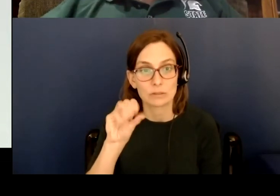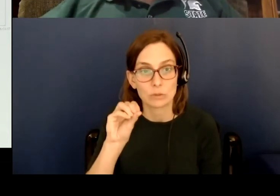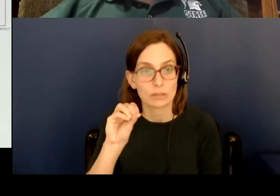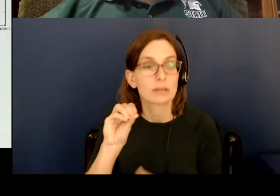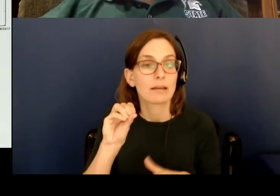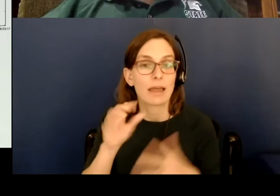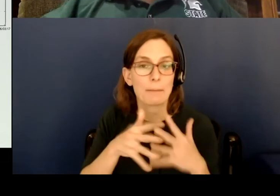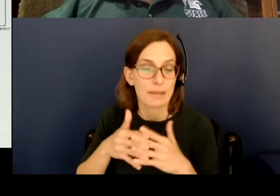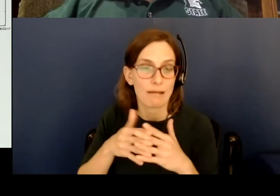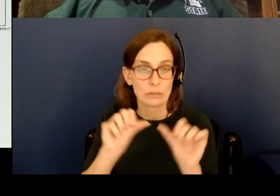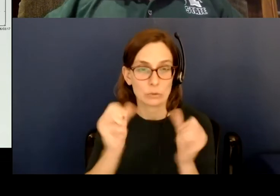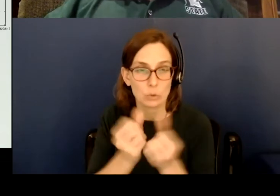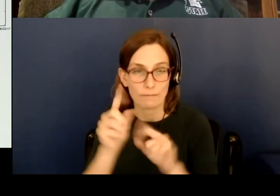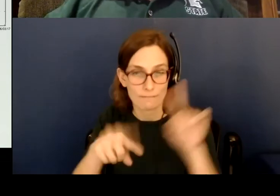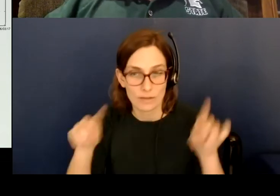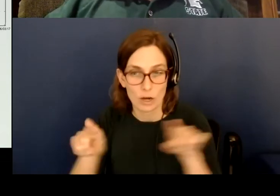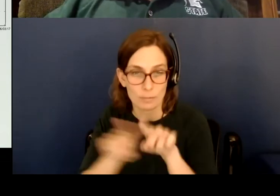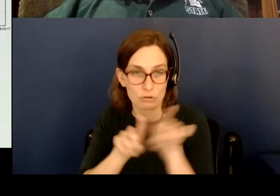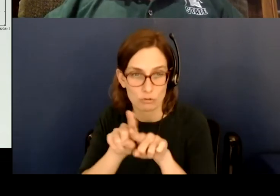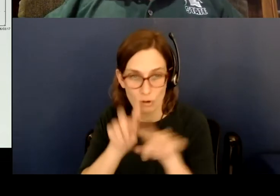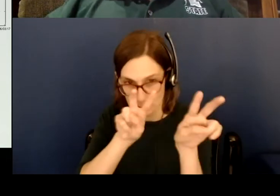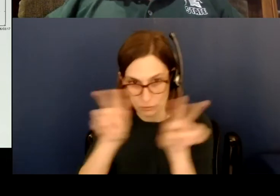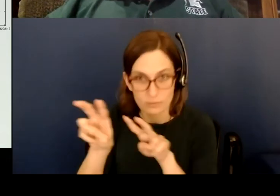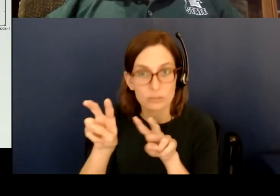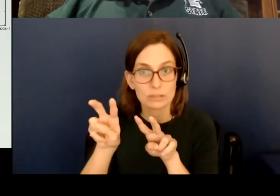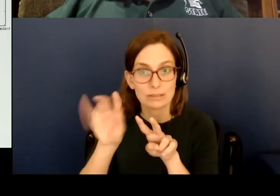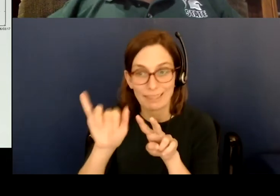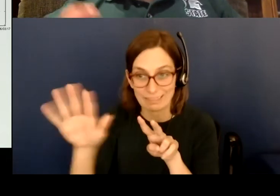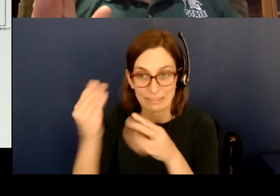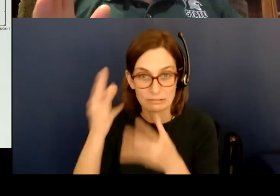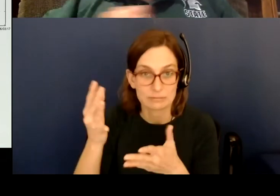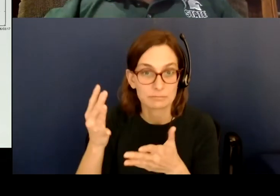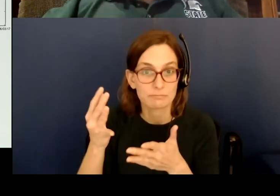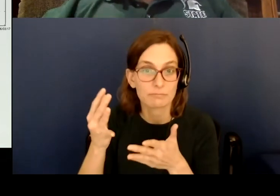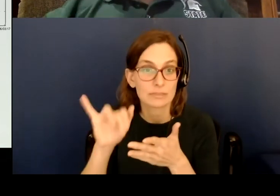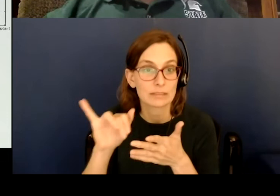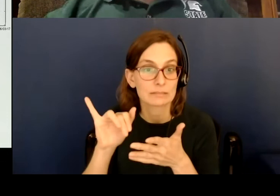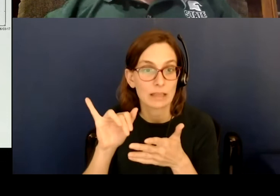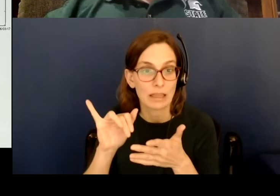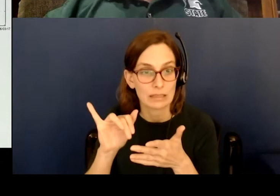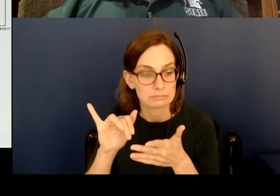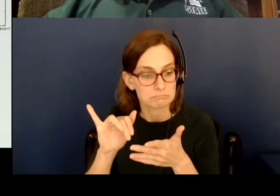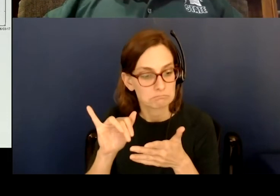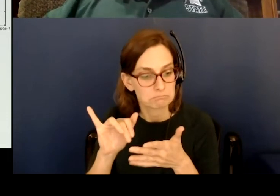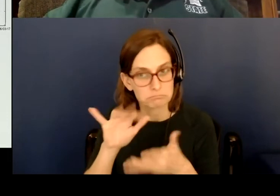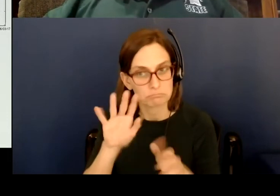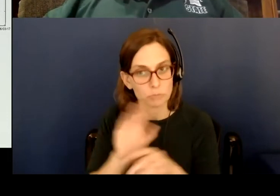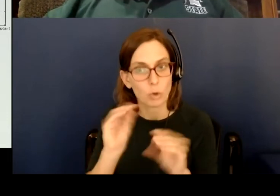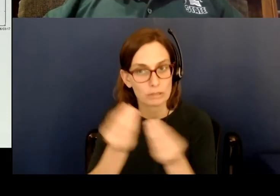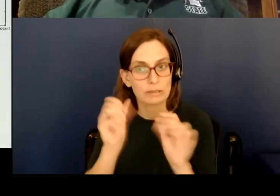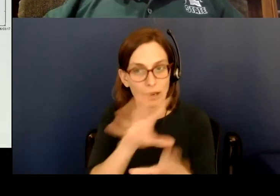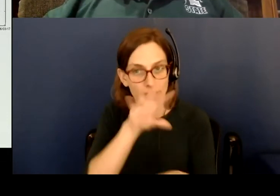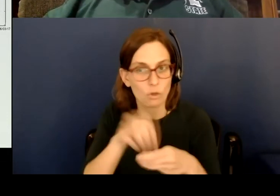is their data. This is what they do. This is an amateur association. You can get involved with them if you wish. Period